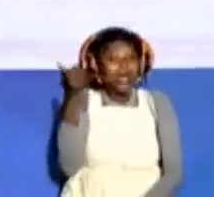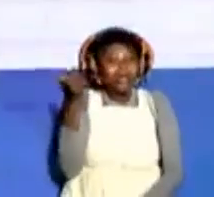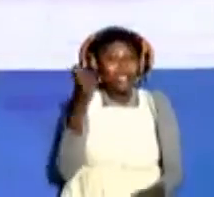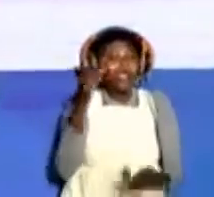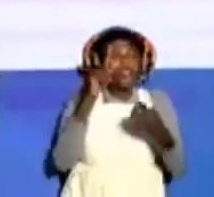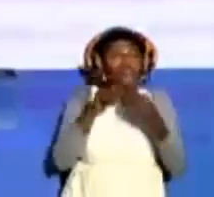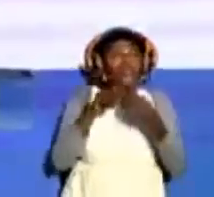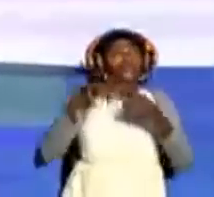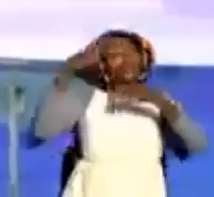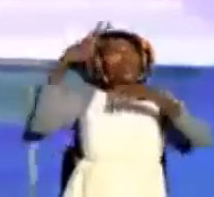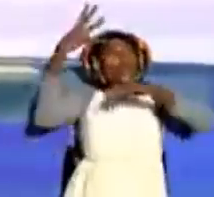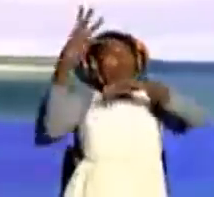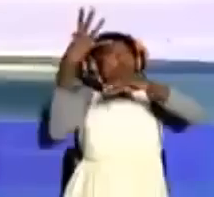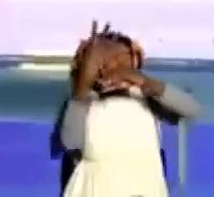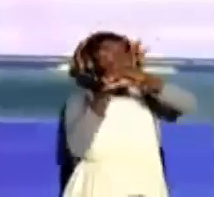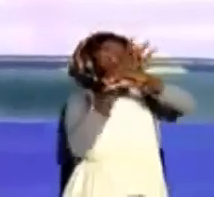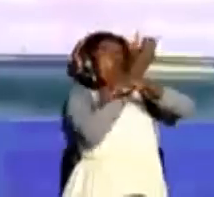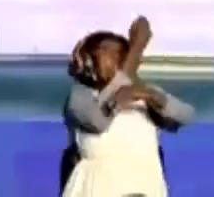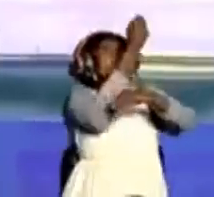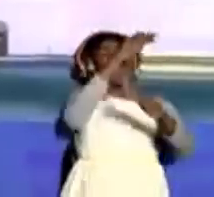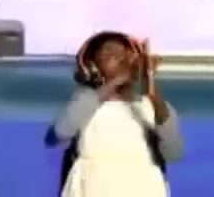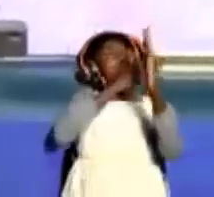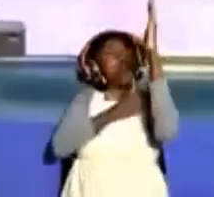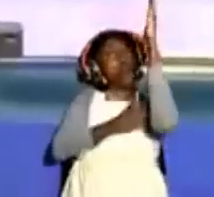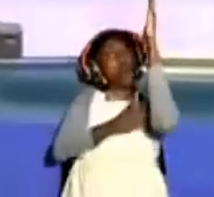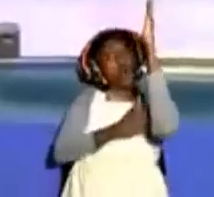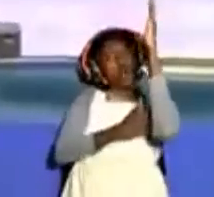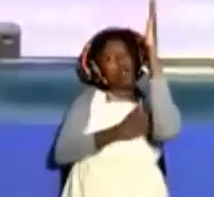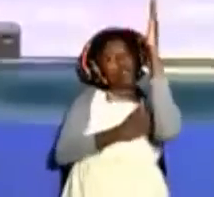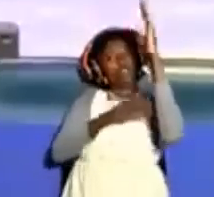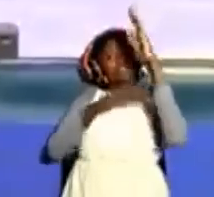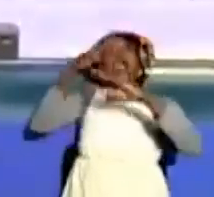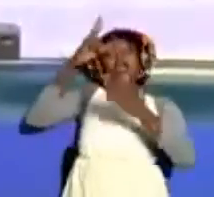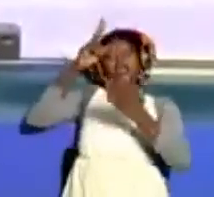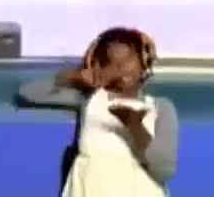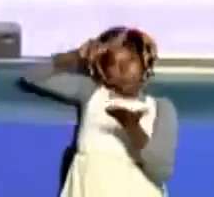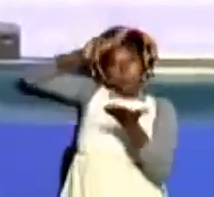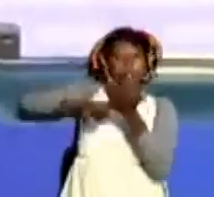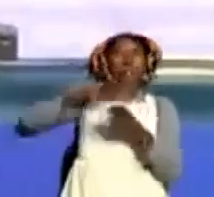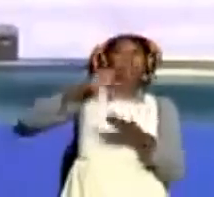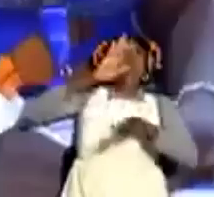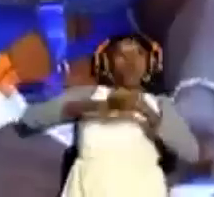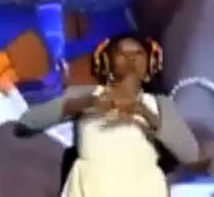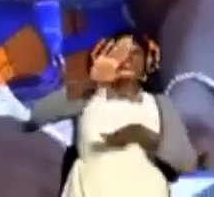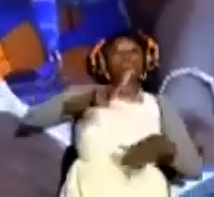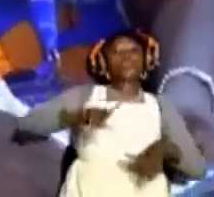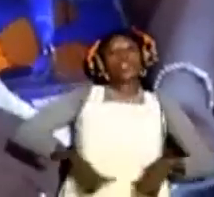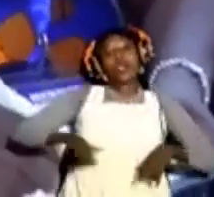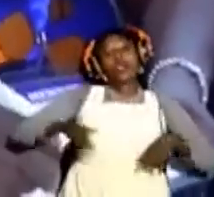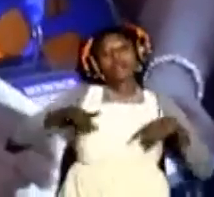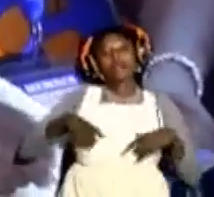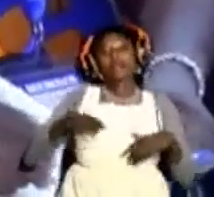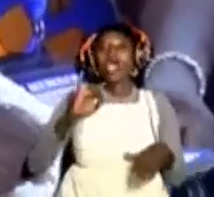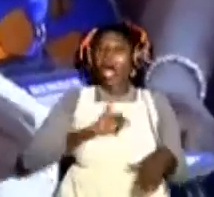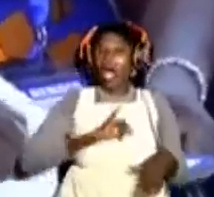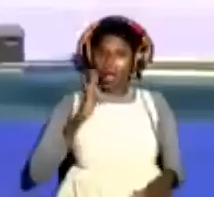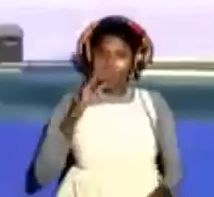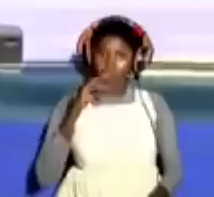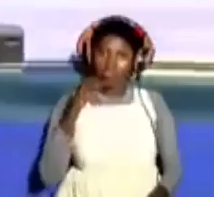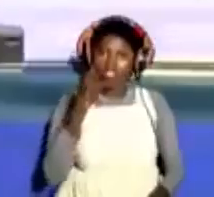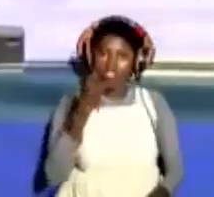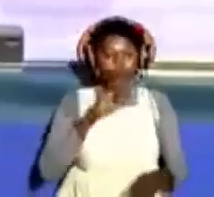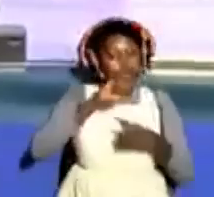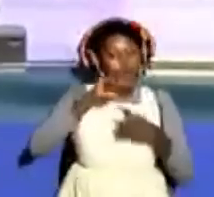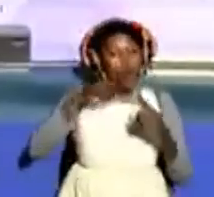to win. Whose approval? God's approval on your life. Now let me now tell you,